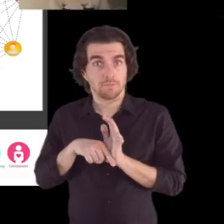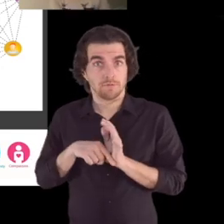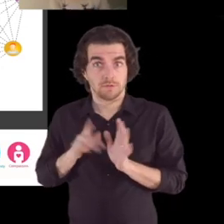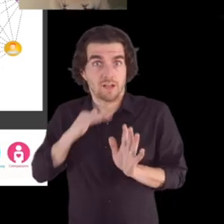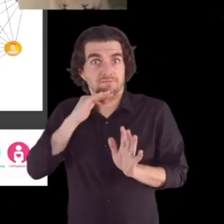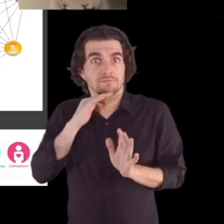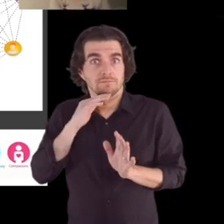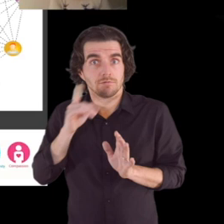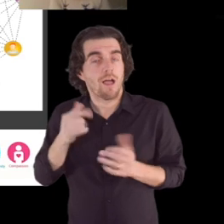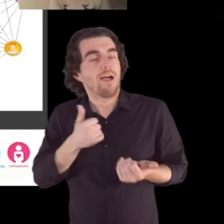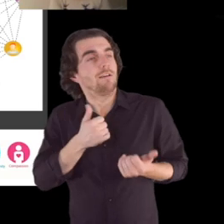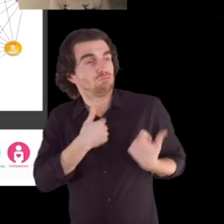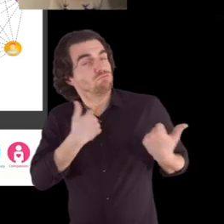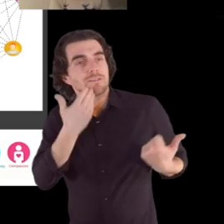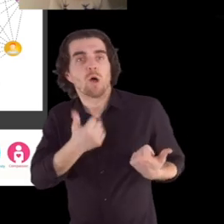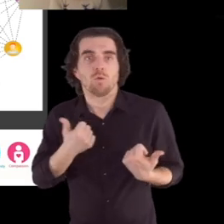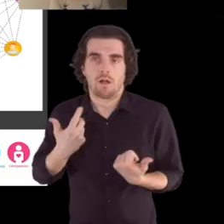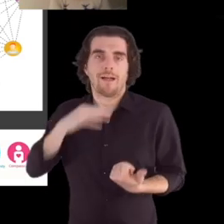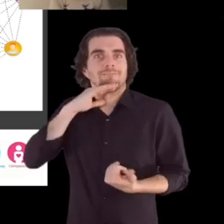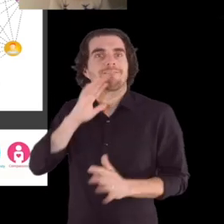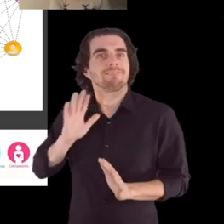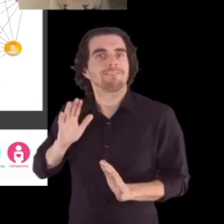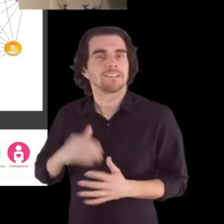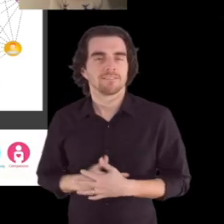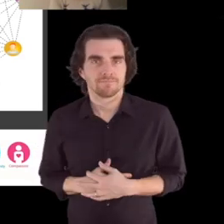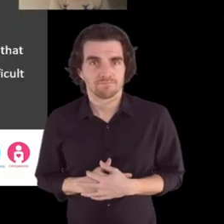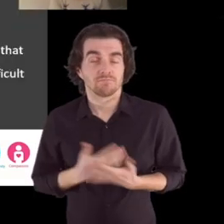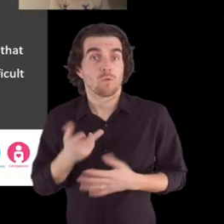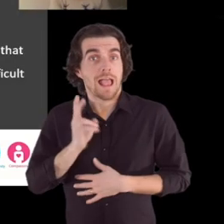how they're doing. And sometimes that's all that matters and that's needed.